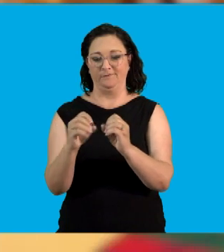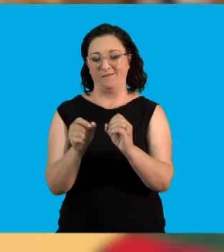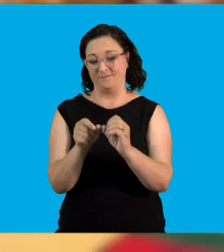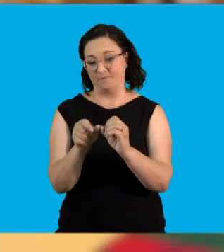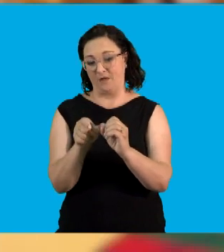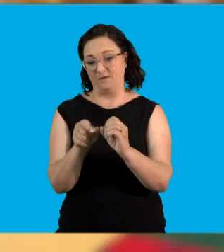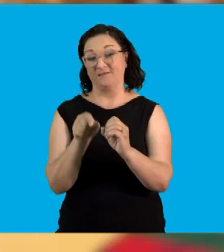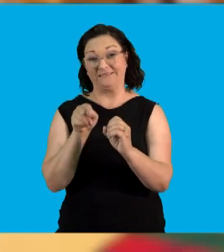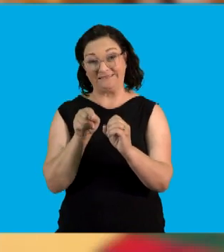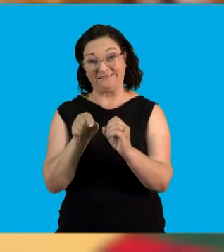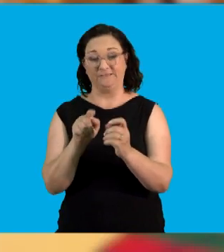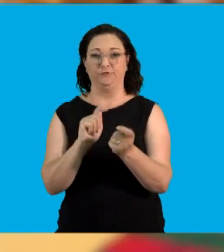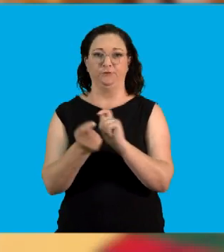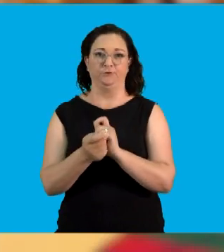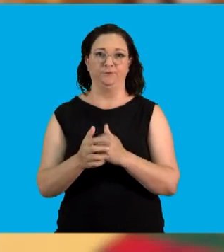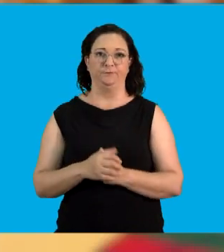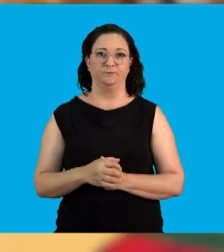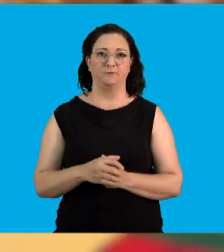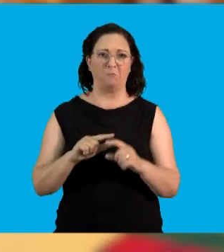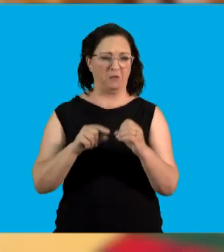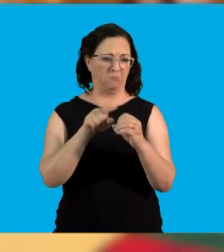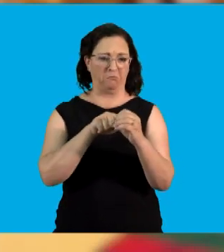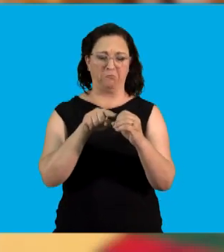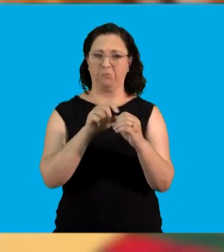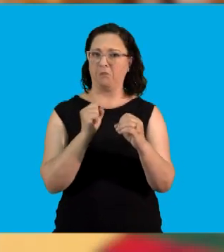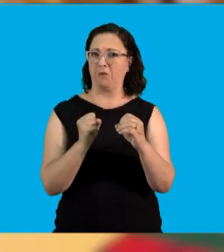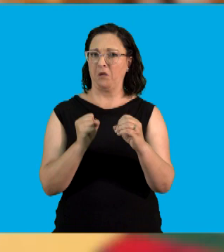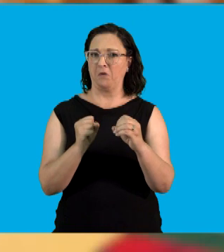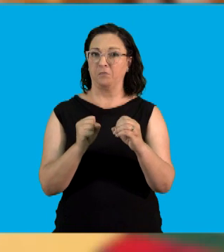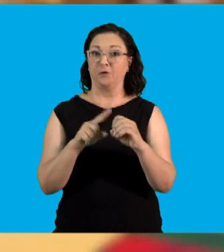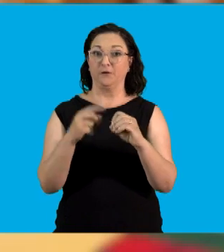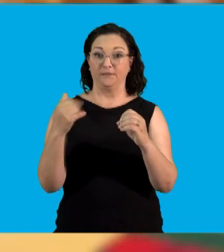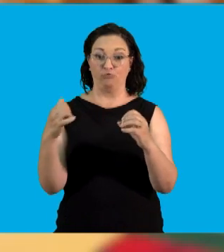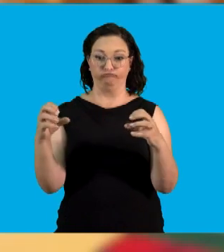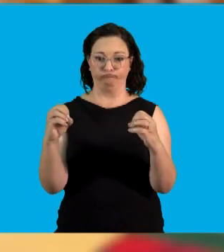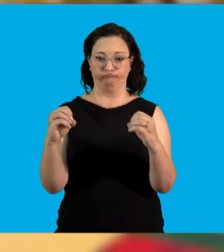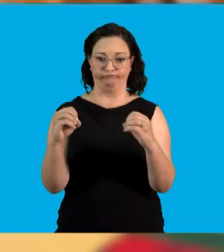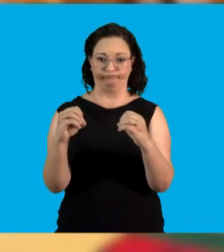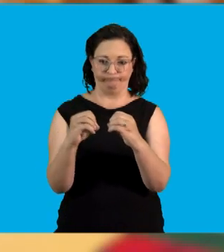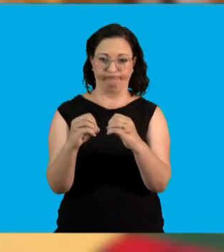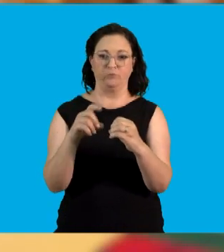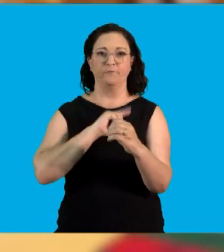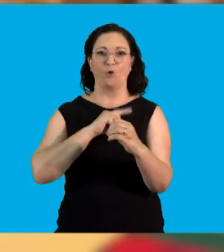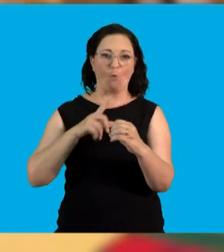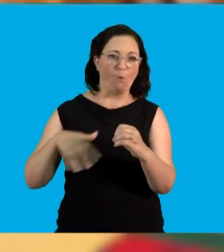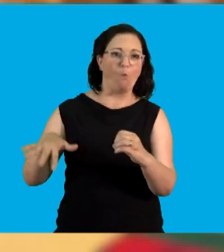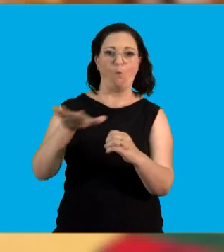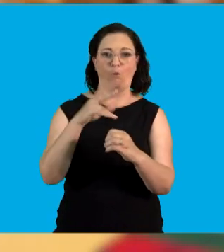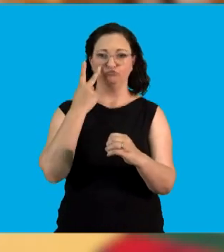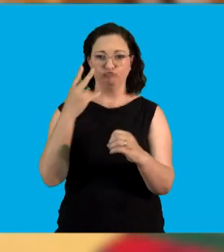particles. It becomes smaller and smaller, and therefore the particle or the substance appears to be smaller and